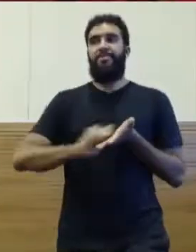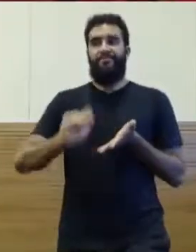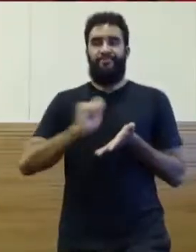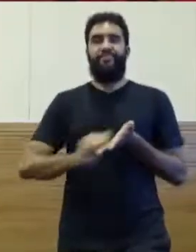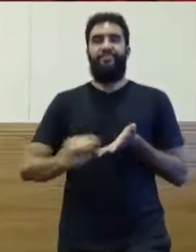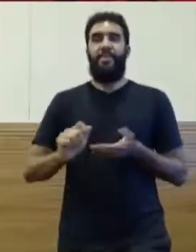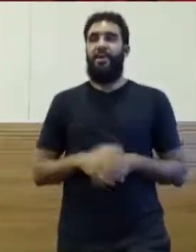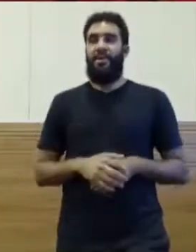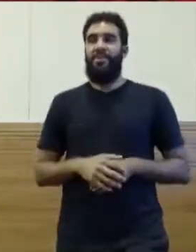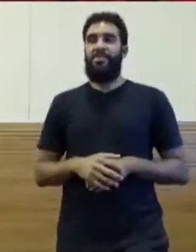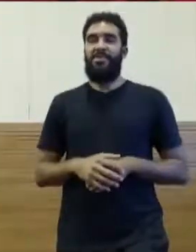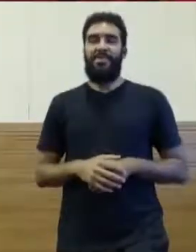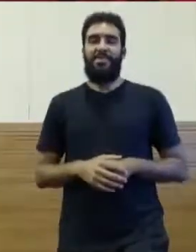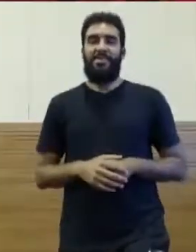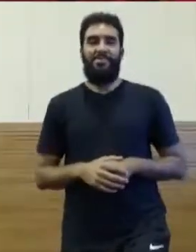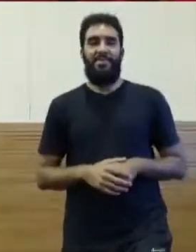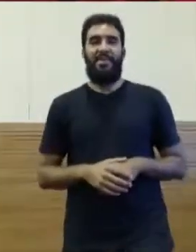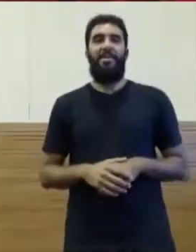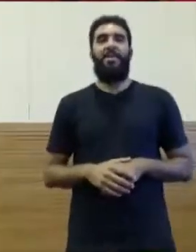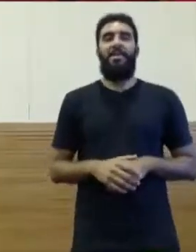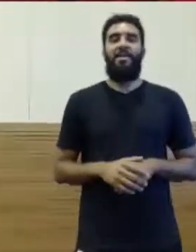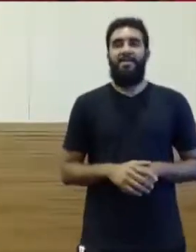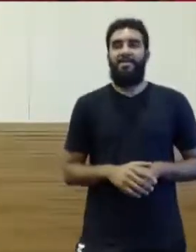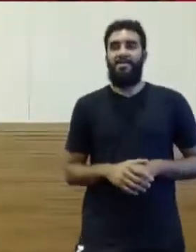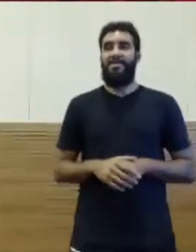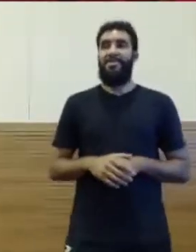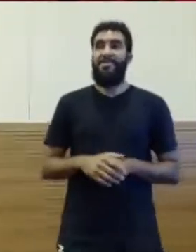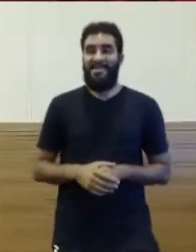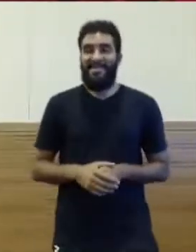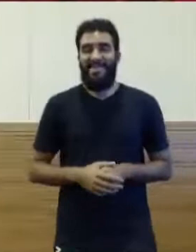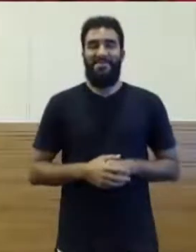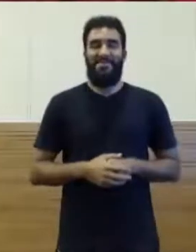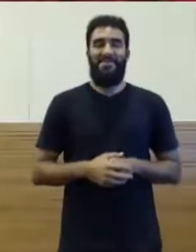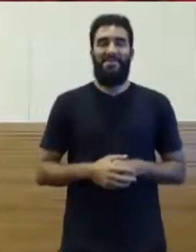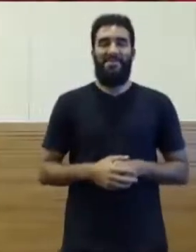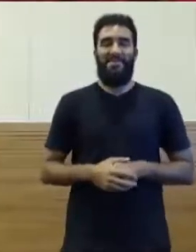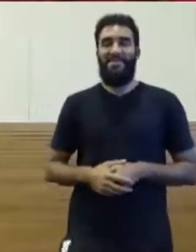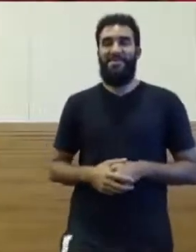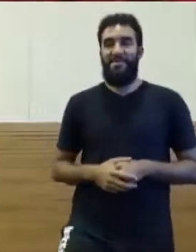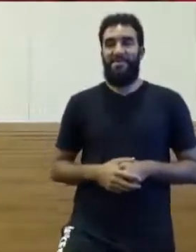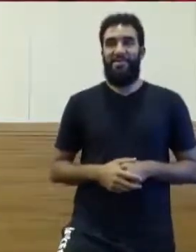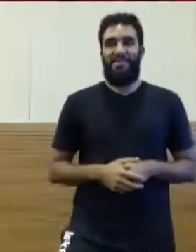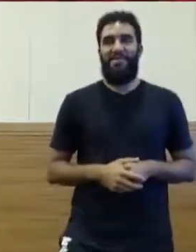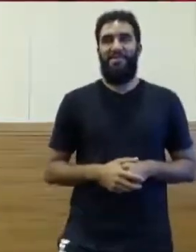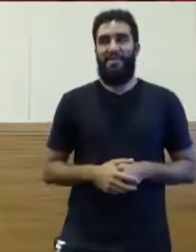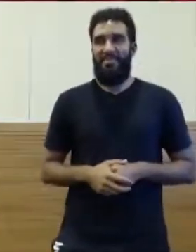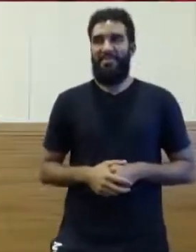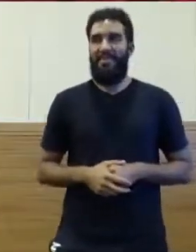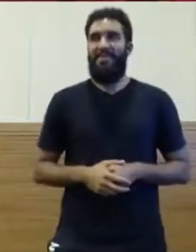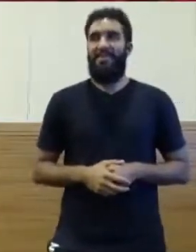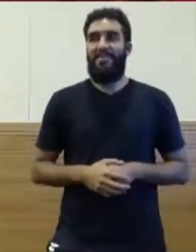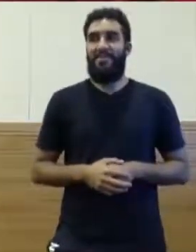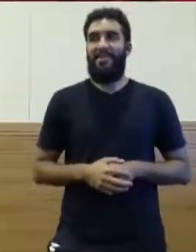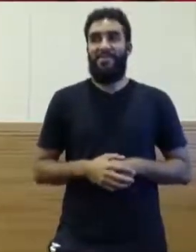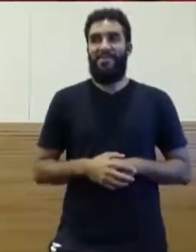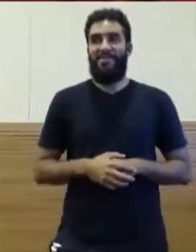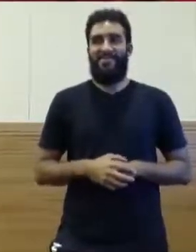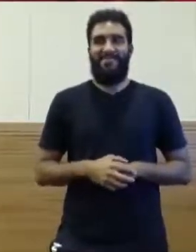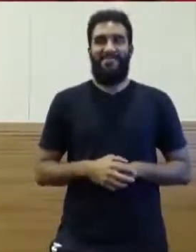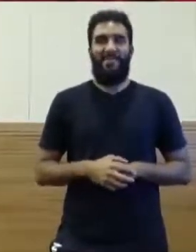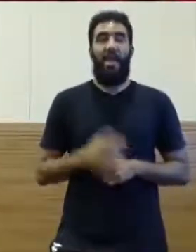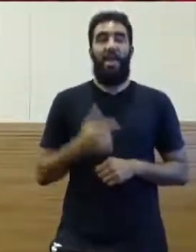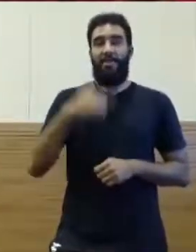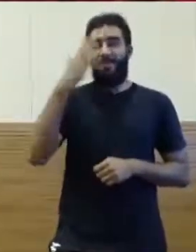take note of that on my presentation, that there's a great lack or gap there, because